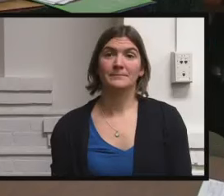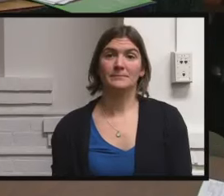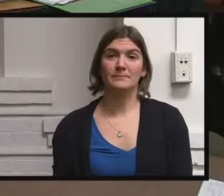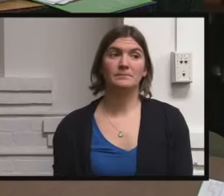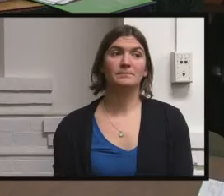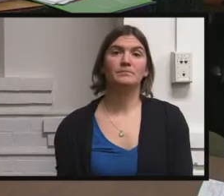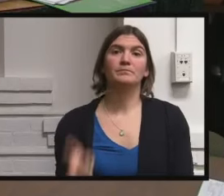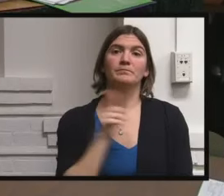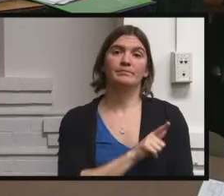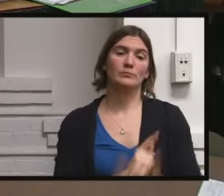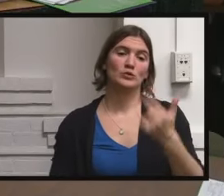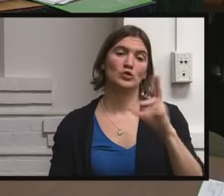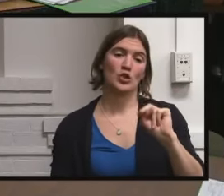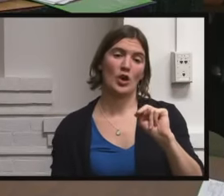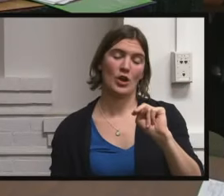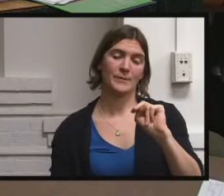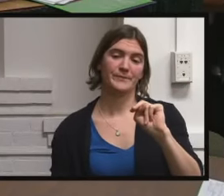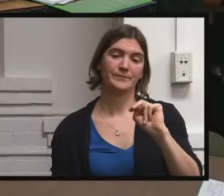John. So,